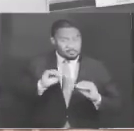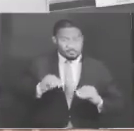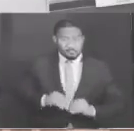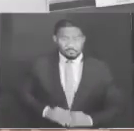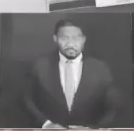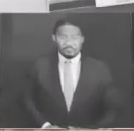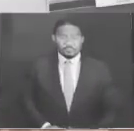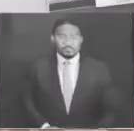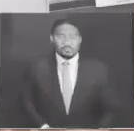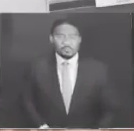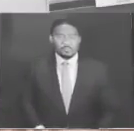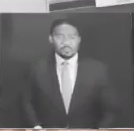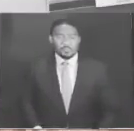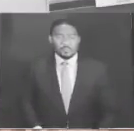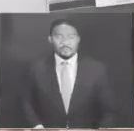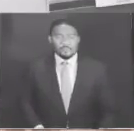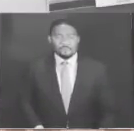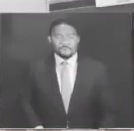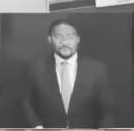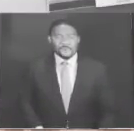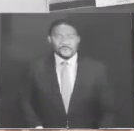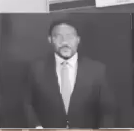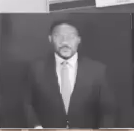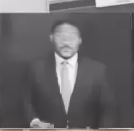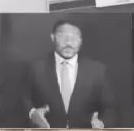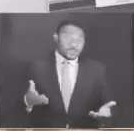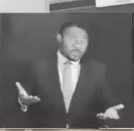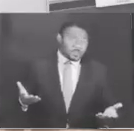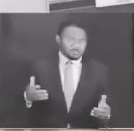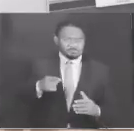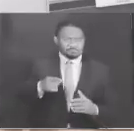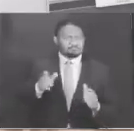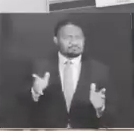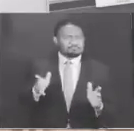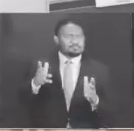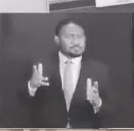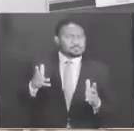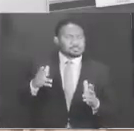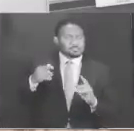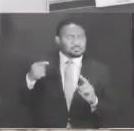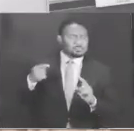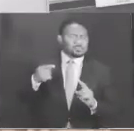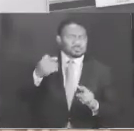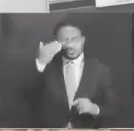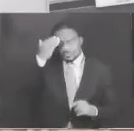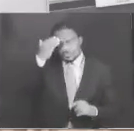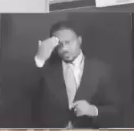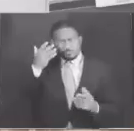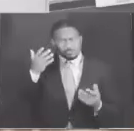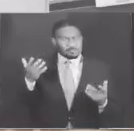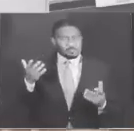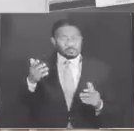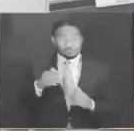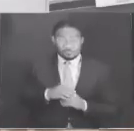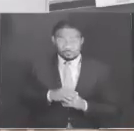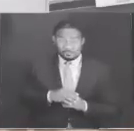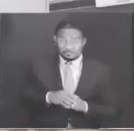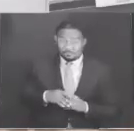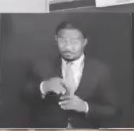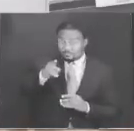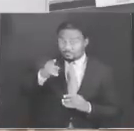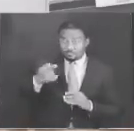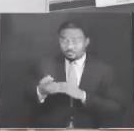at what point would you know if there is no disclosure to you? So the man mounts a dispatch